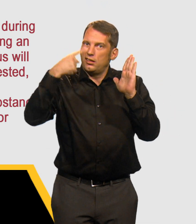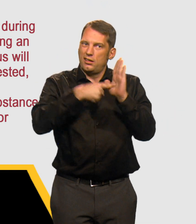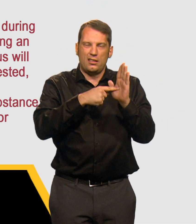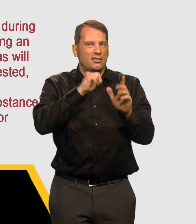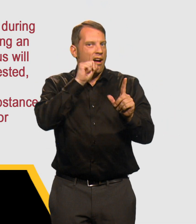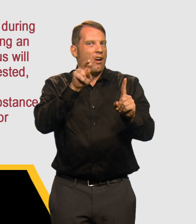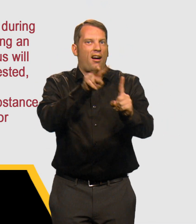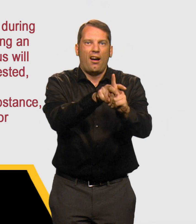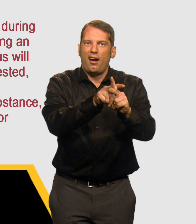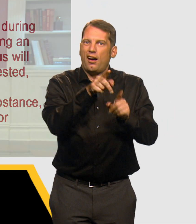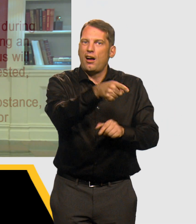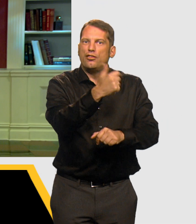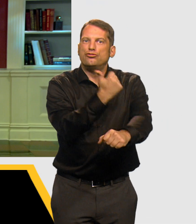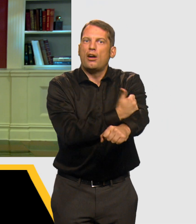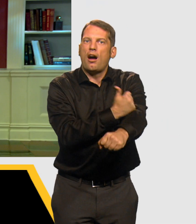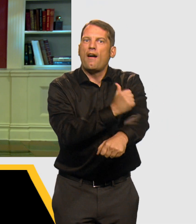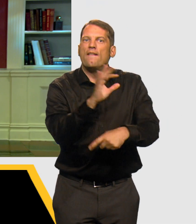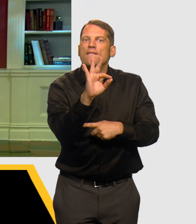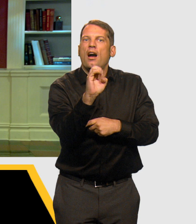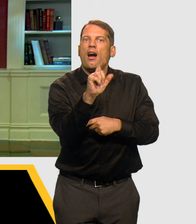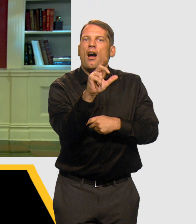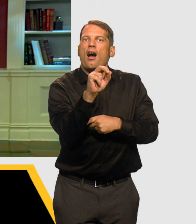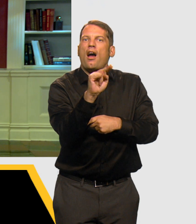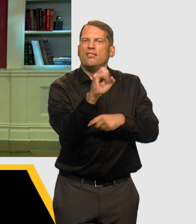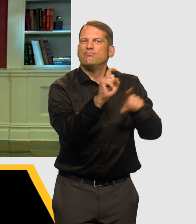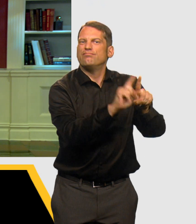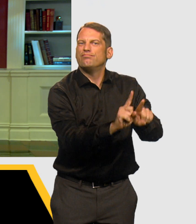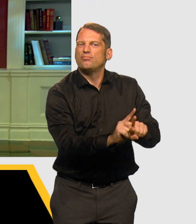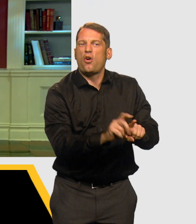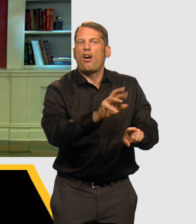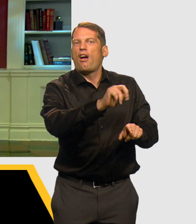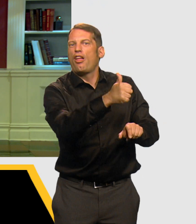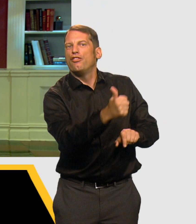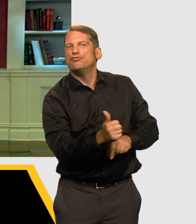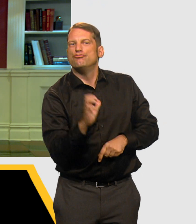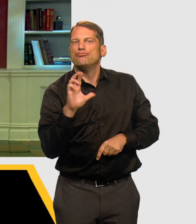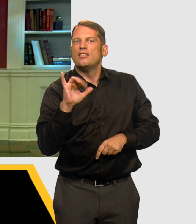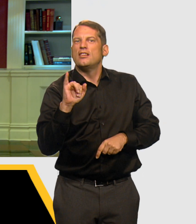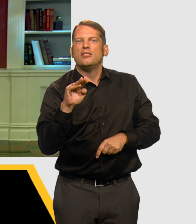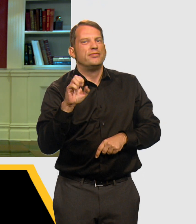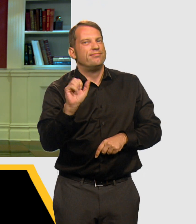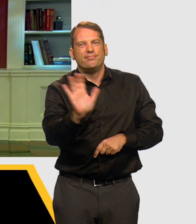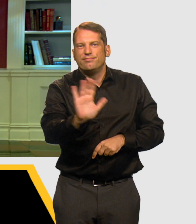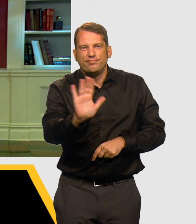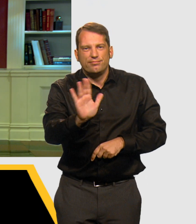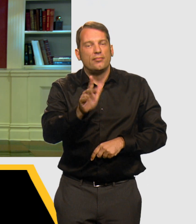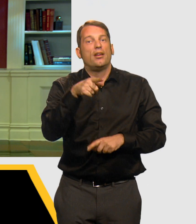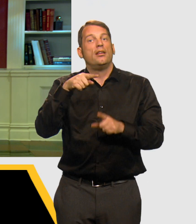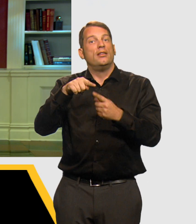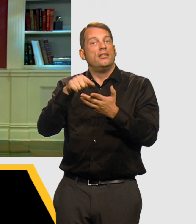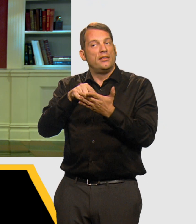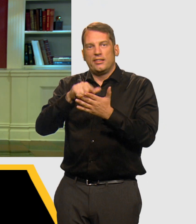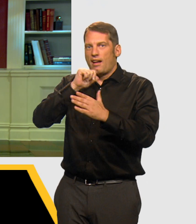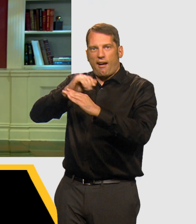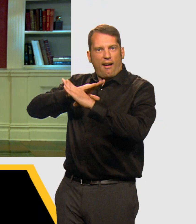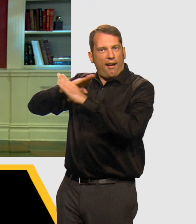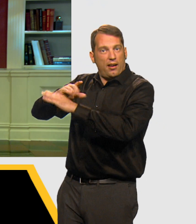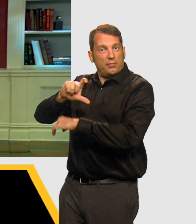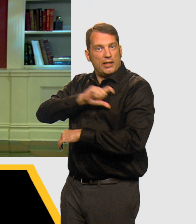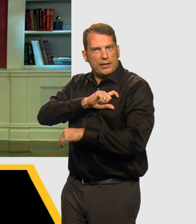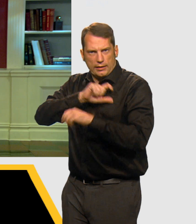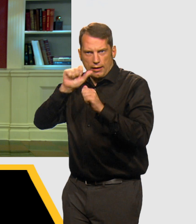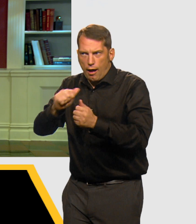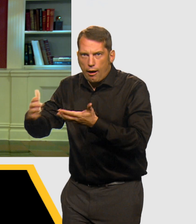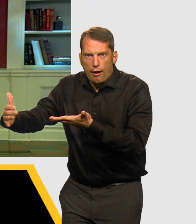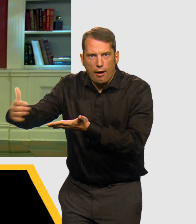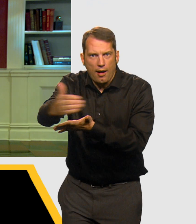minors. The Good Samaritan law does not apply to drug felonies or other crimes not listed.